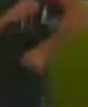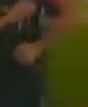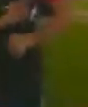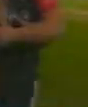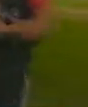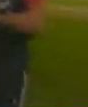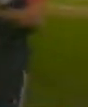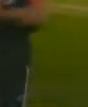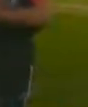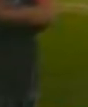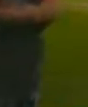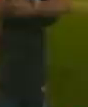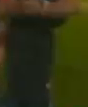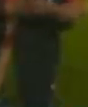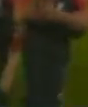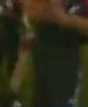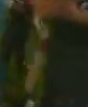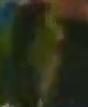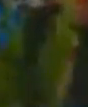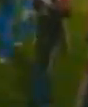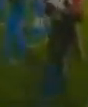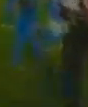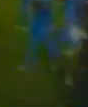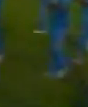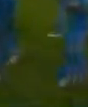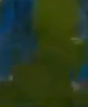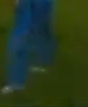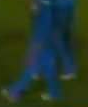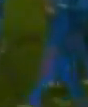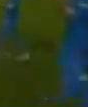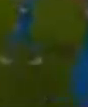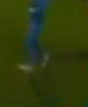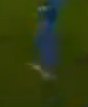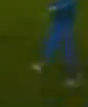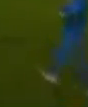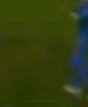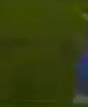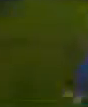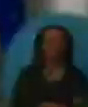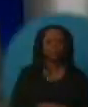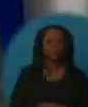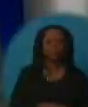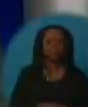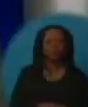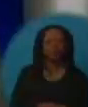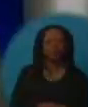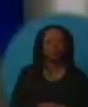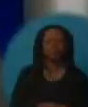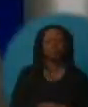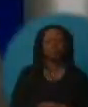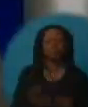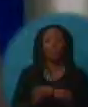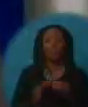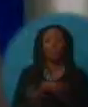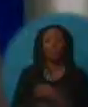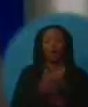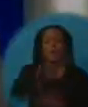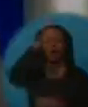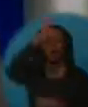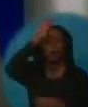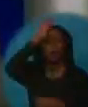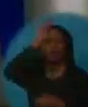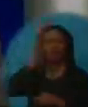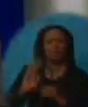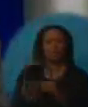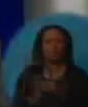leaving England winless in all international matches this summer. In more cricket news, Australian